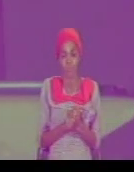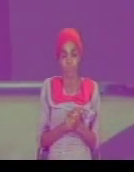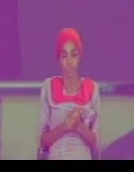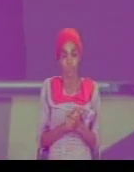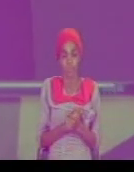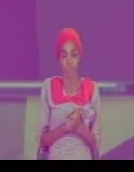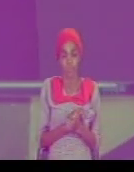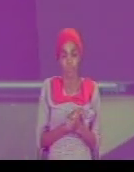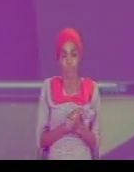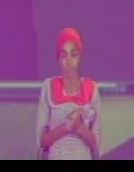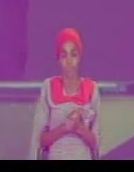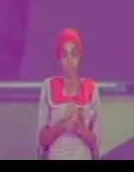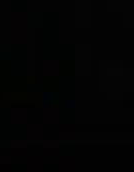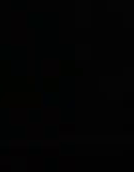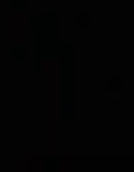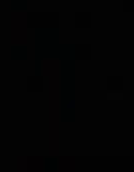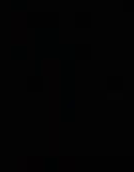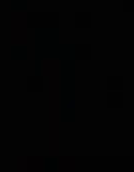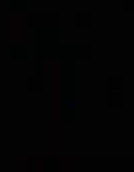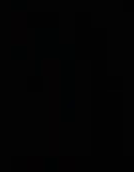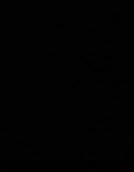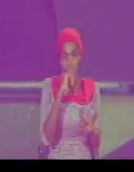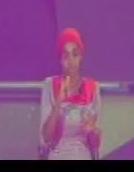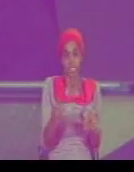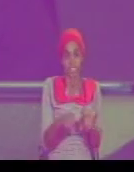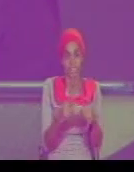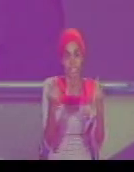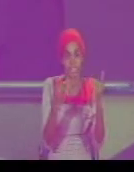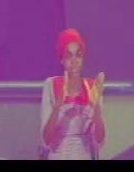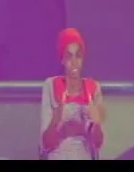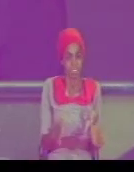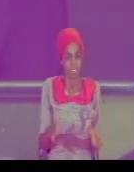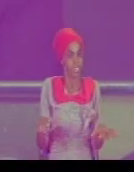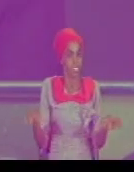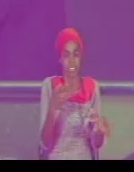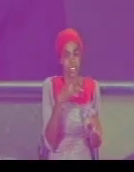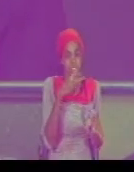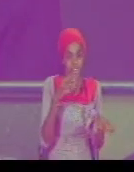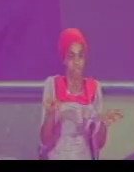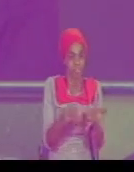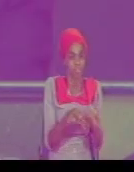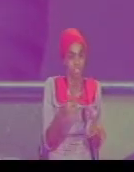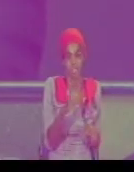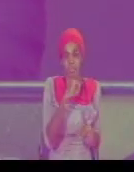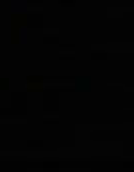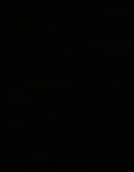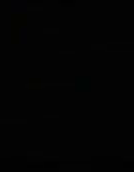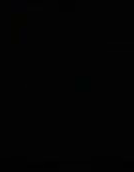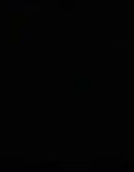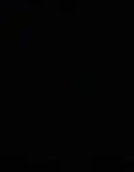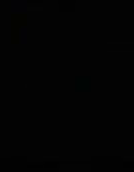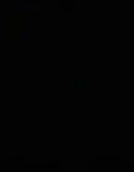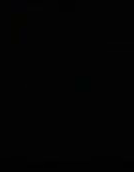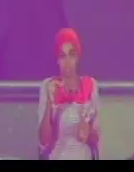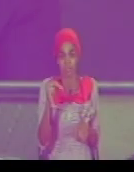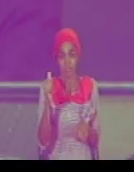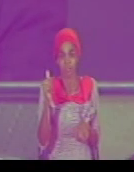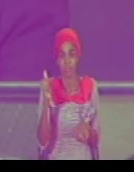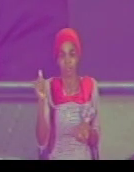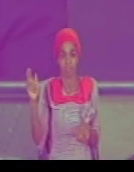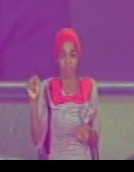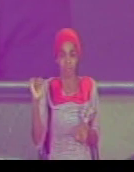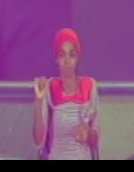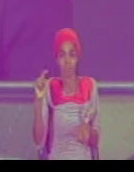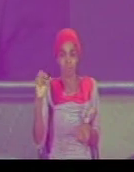are not like Egyptians. They're peculiar, they're not like the Canaanites. They're peculiar, they're not like the Chaldeans.